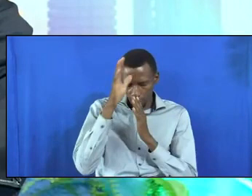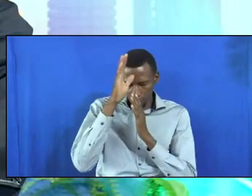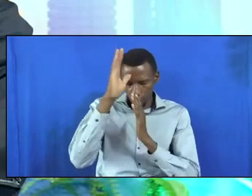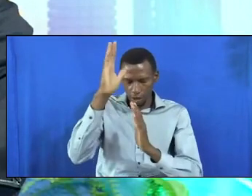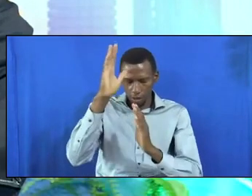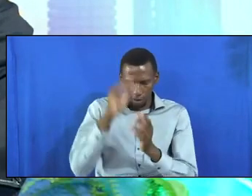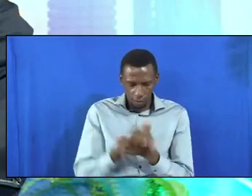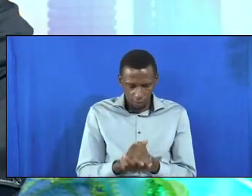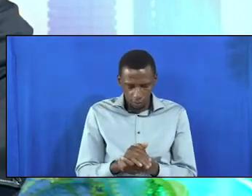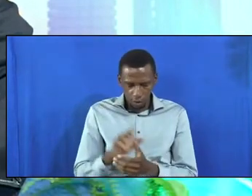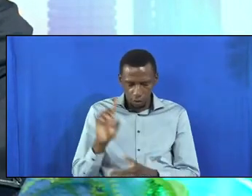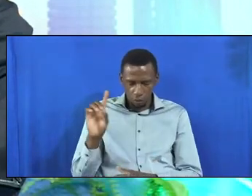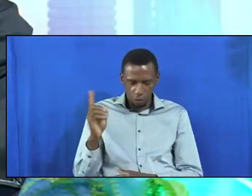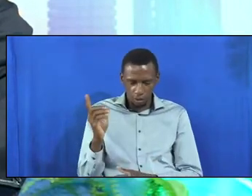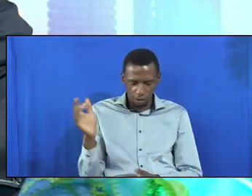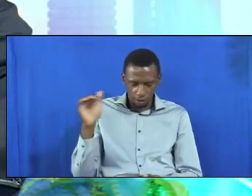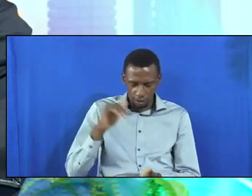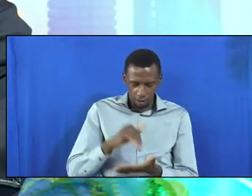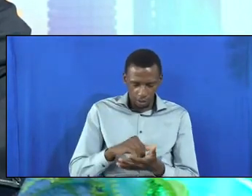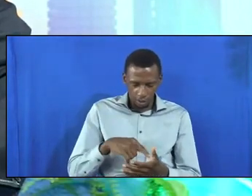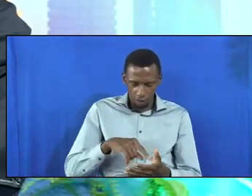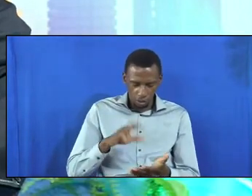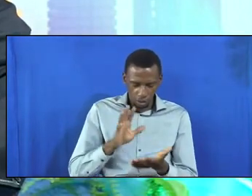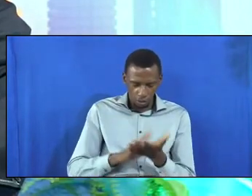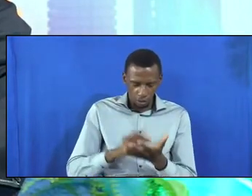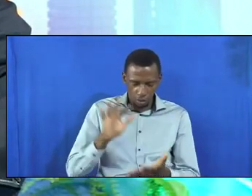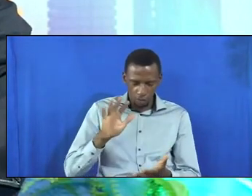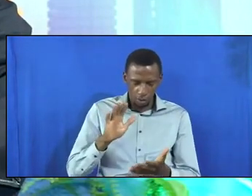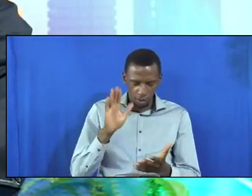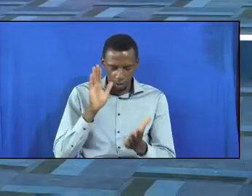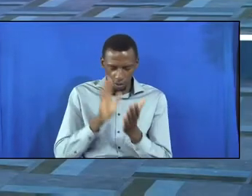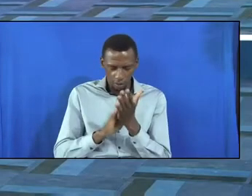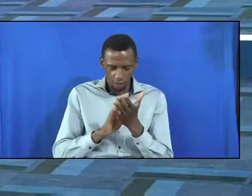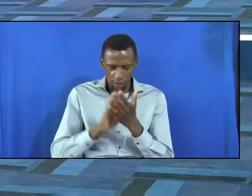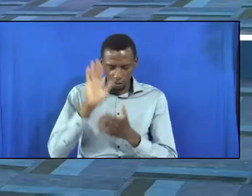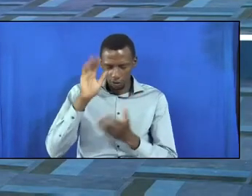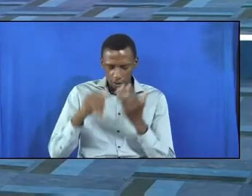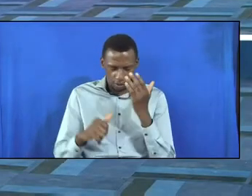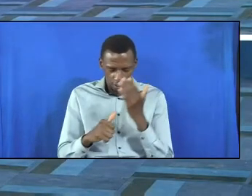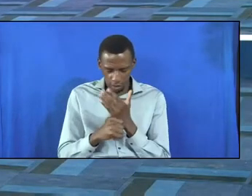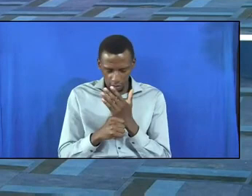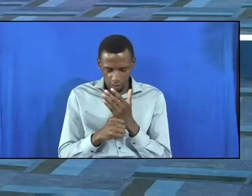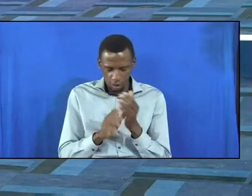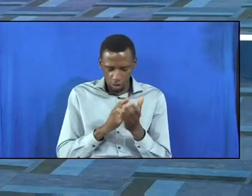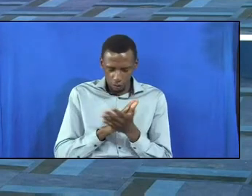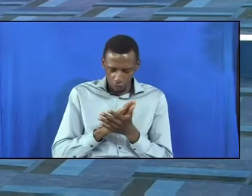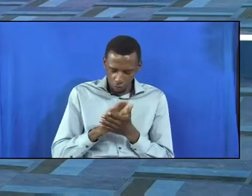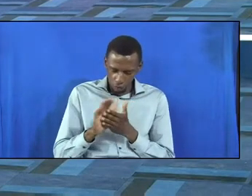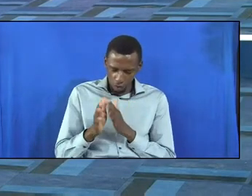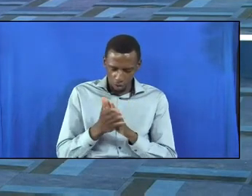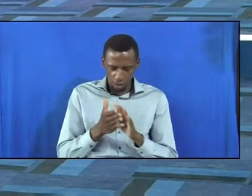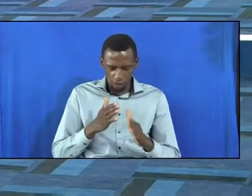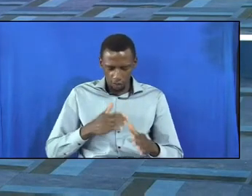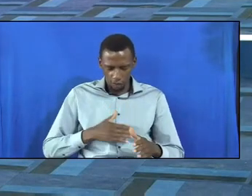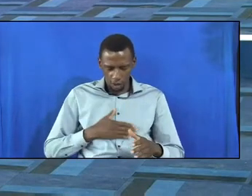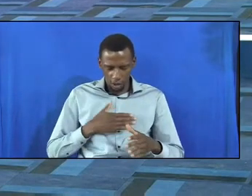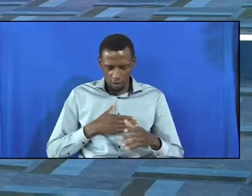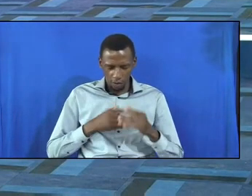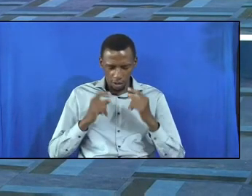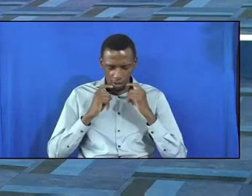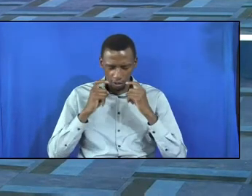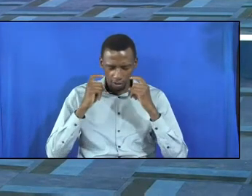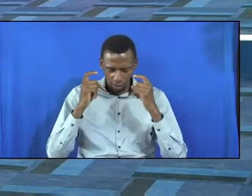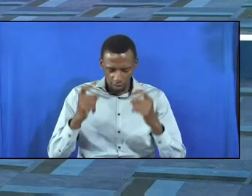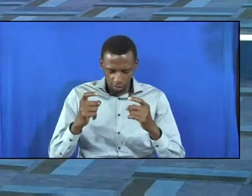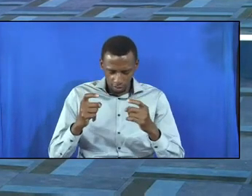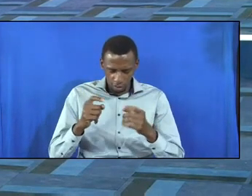once again we glorify and we praise your name. Forgive us our sins, wash us by the blood of thy